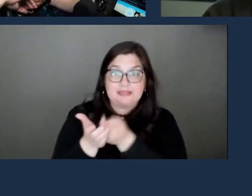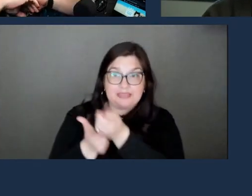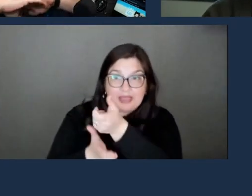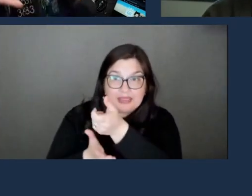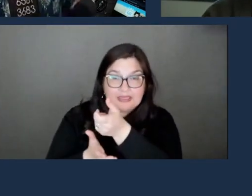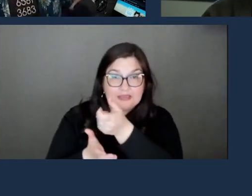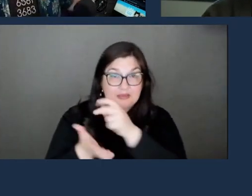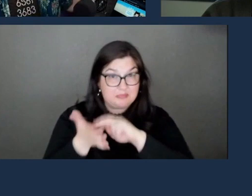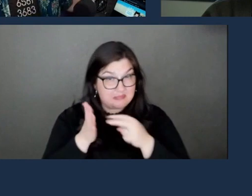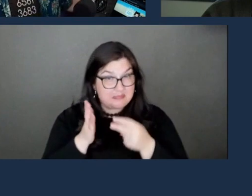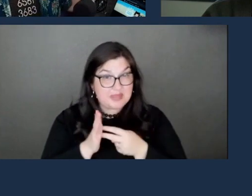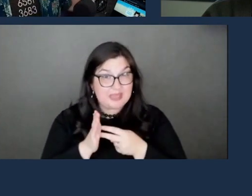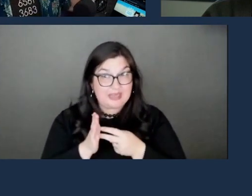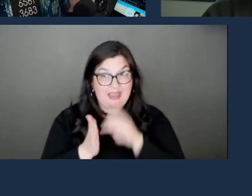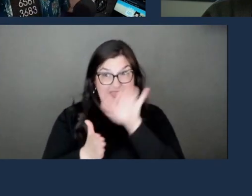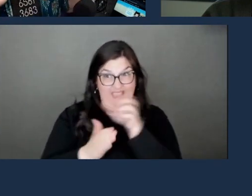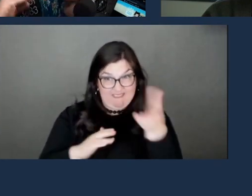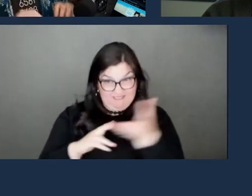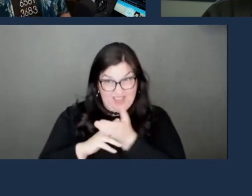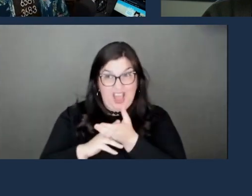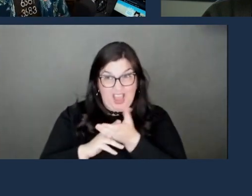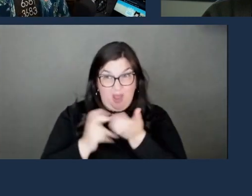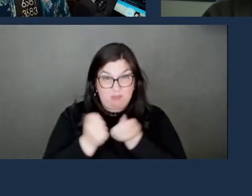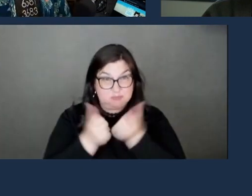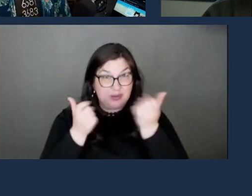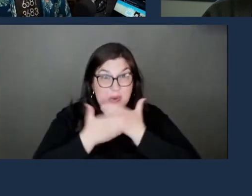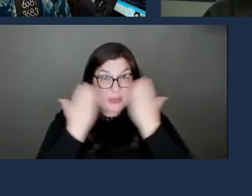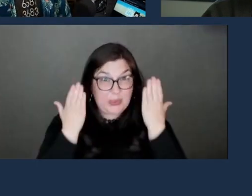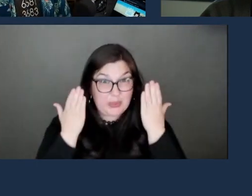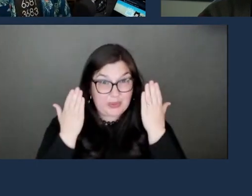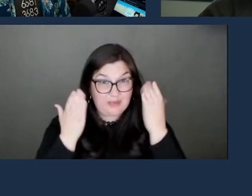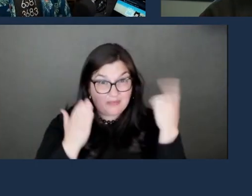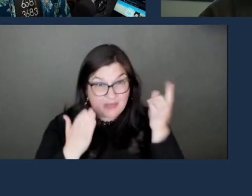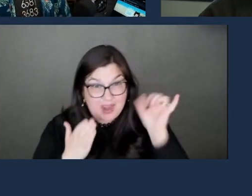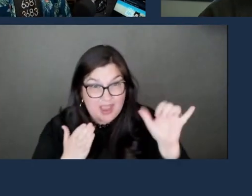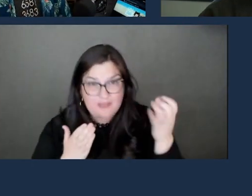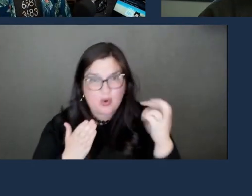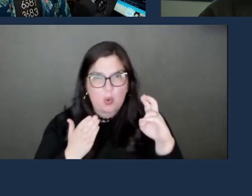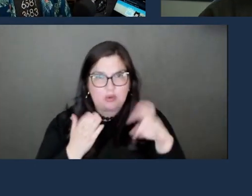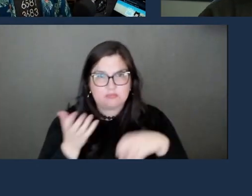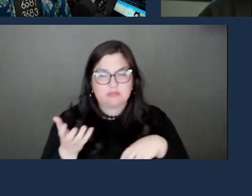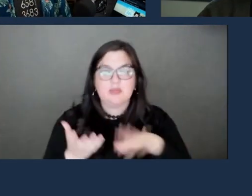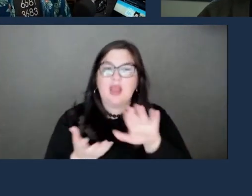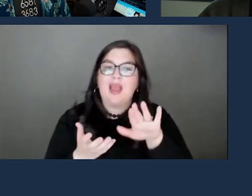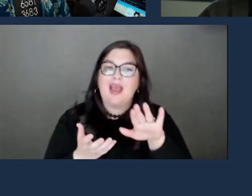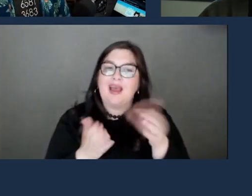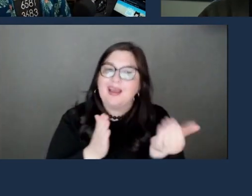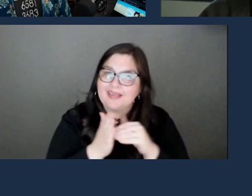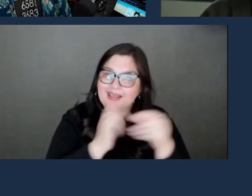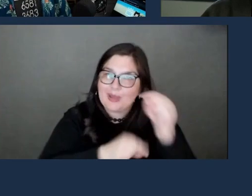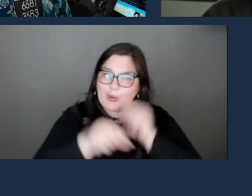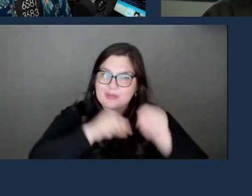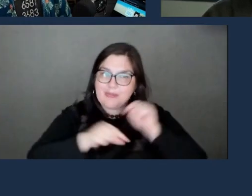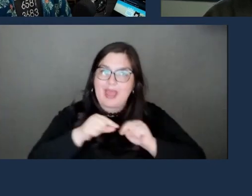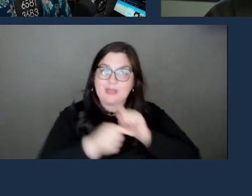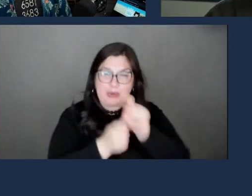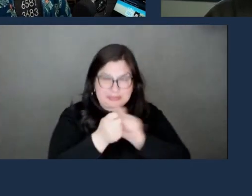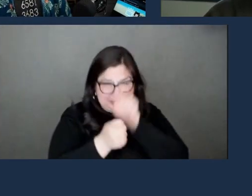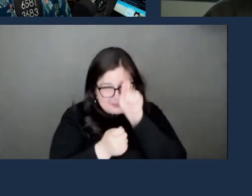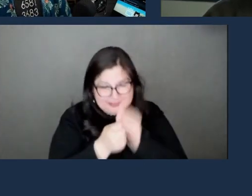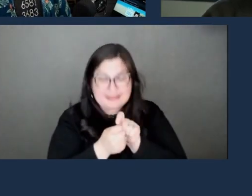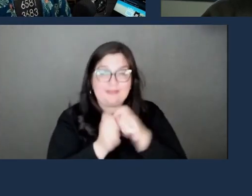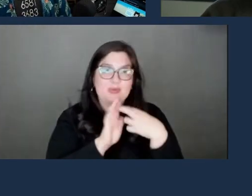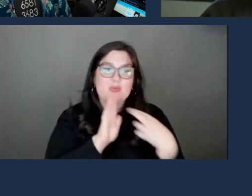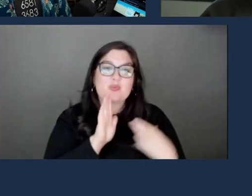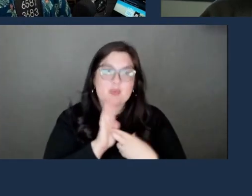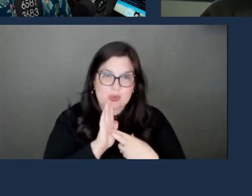get deleted all over the place, or? That's a great question. That goes back to our precision of our replication rules. So on the rule